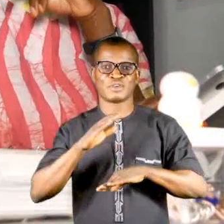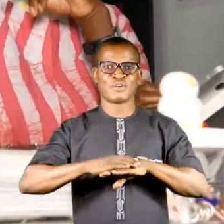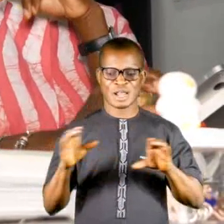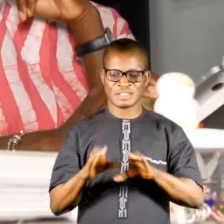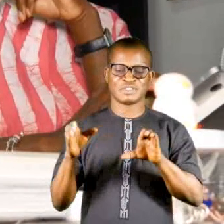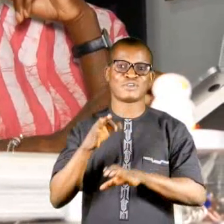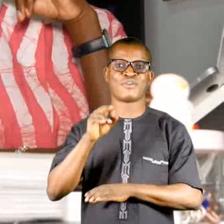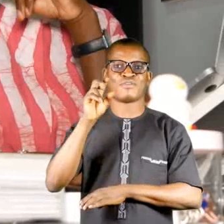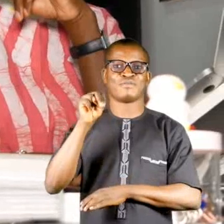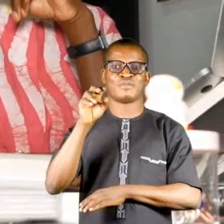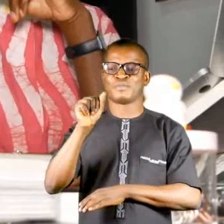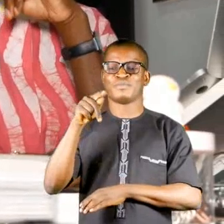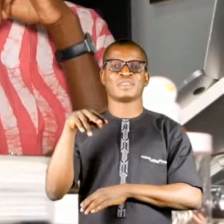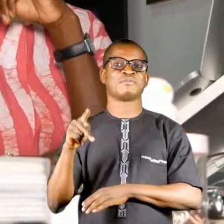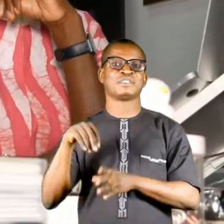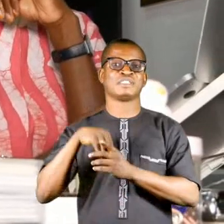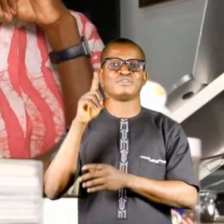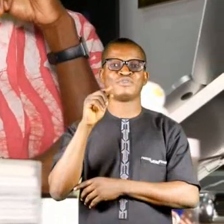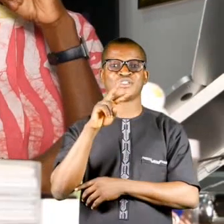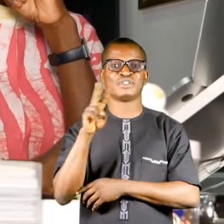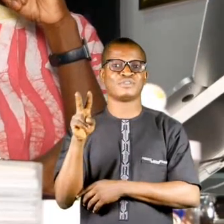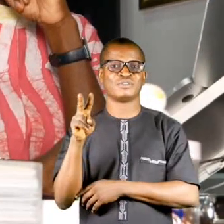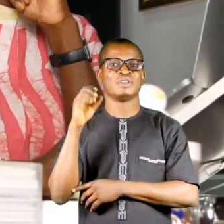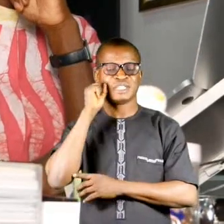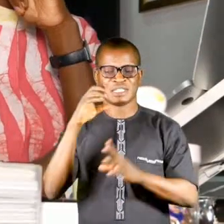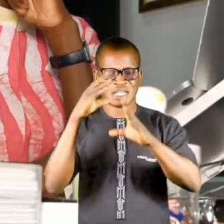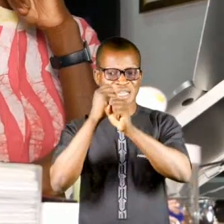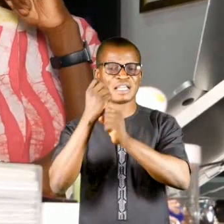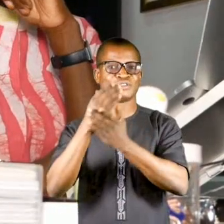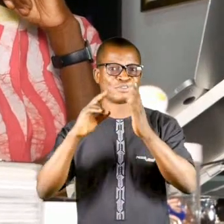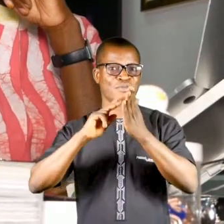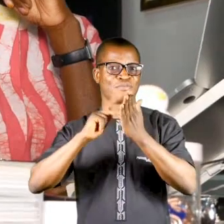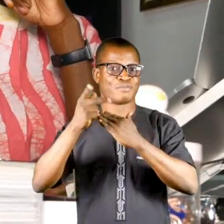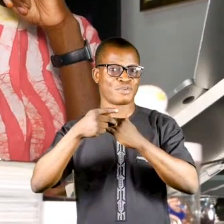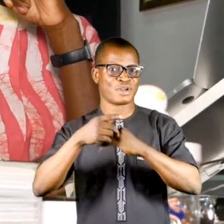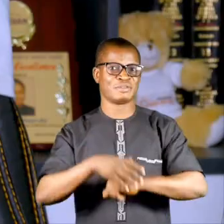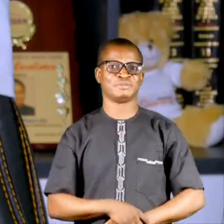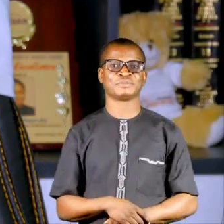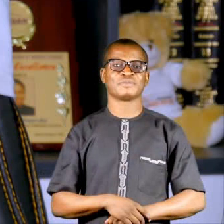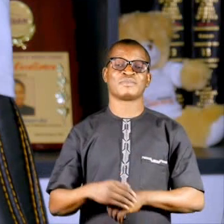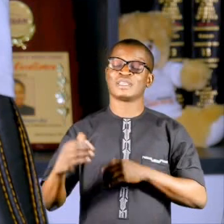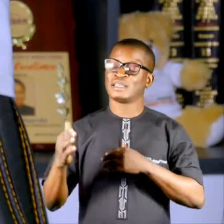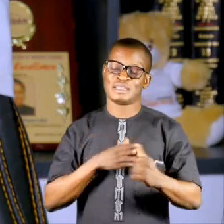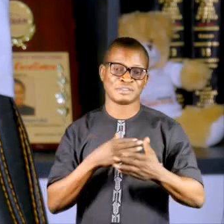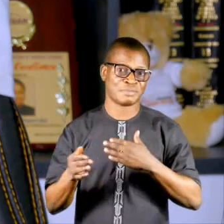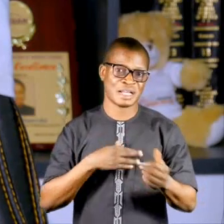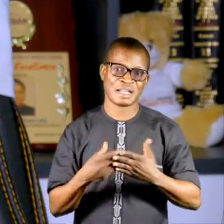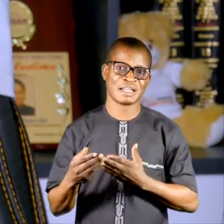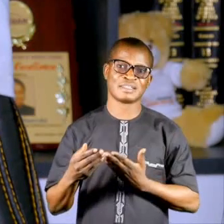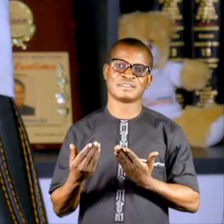Speaking on the activities of NAPTIP in 2022, she highlights some of the events.